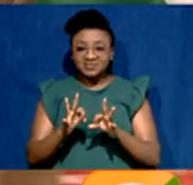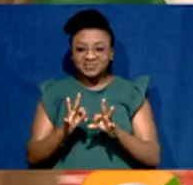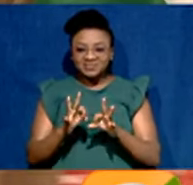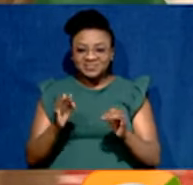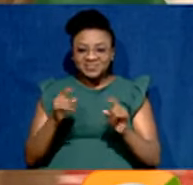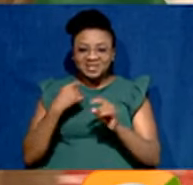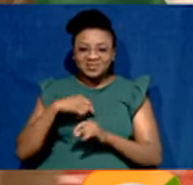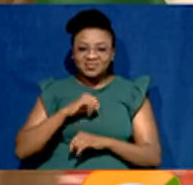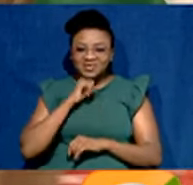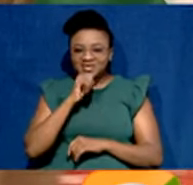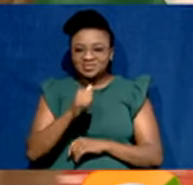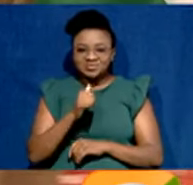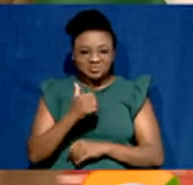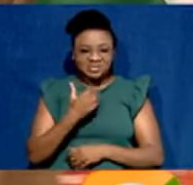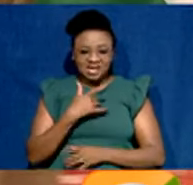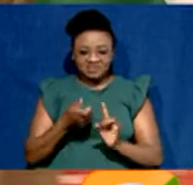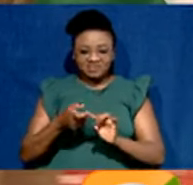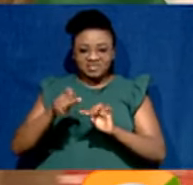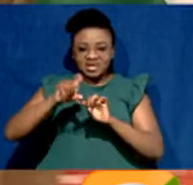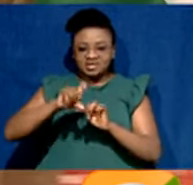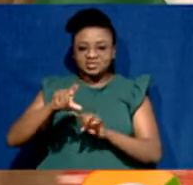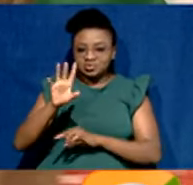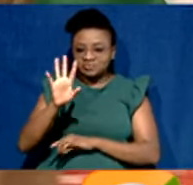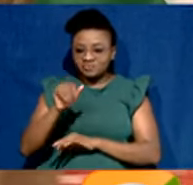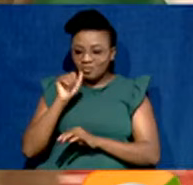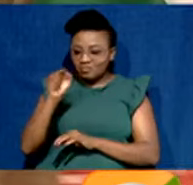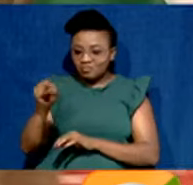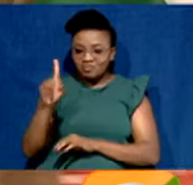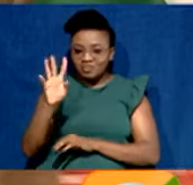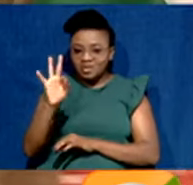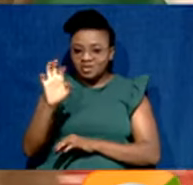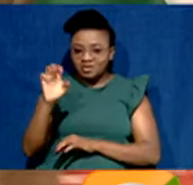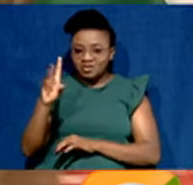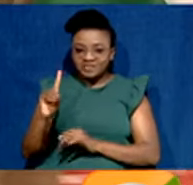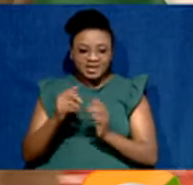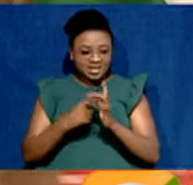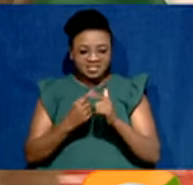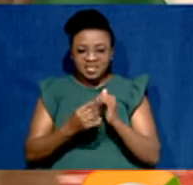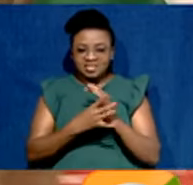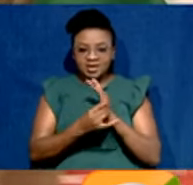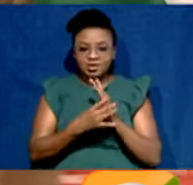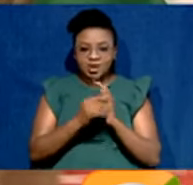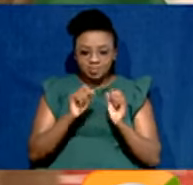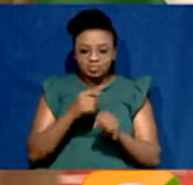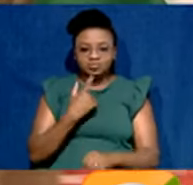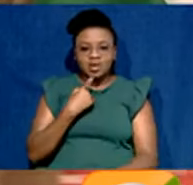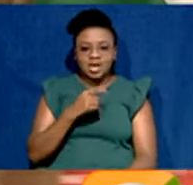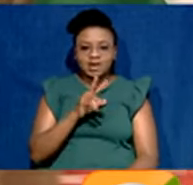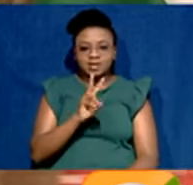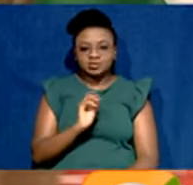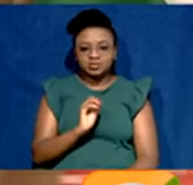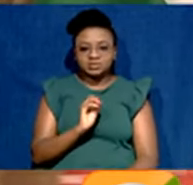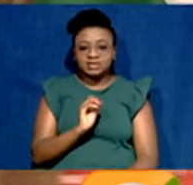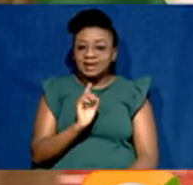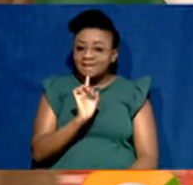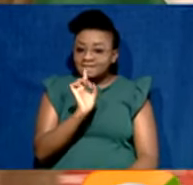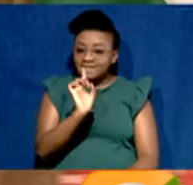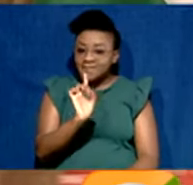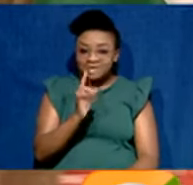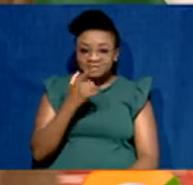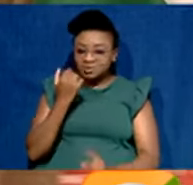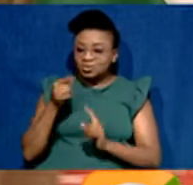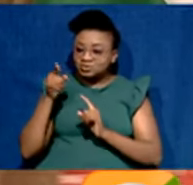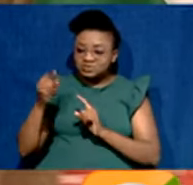experienced an increase in the Fed, the dollar would be at 120 today. But because they kept